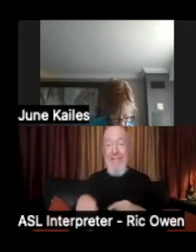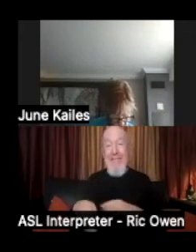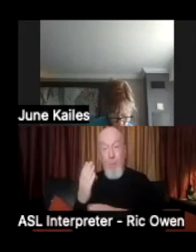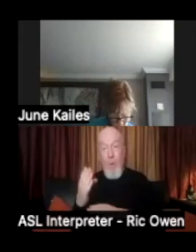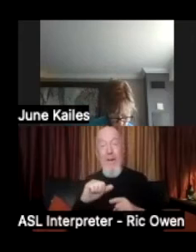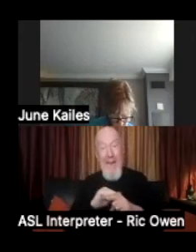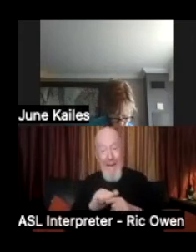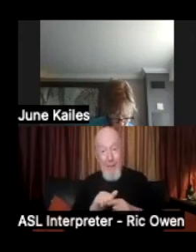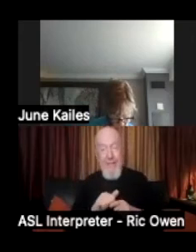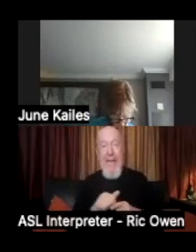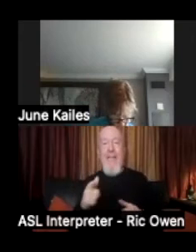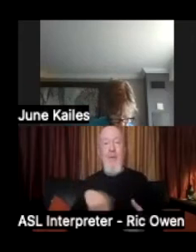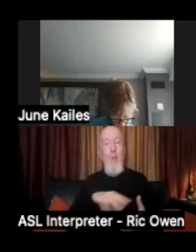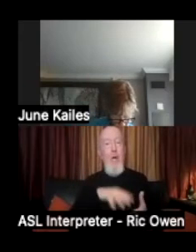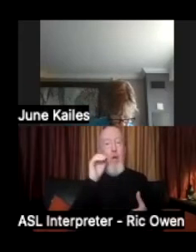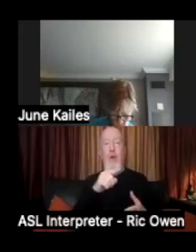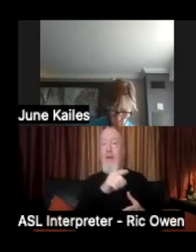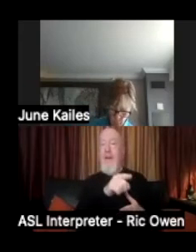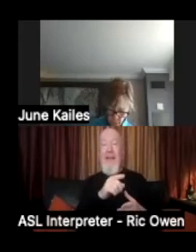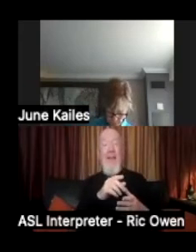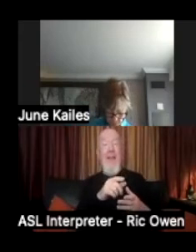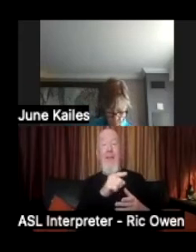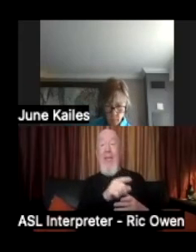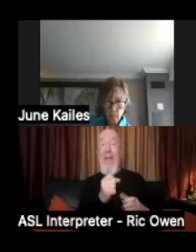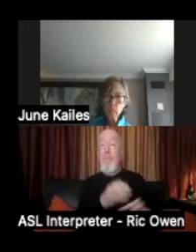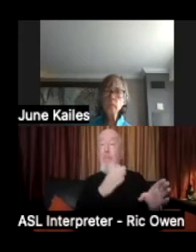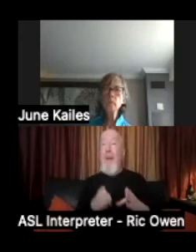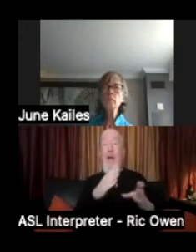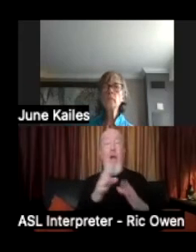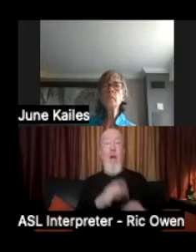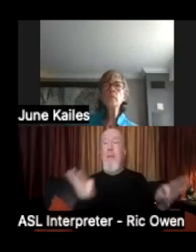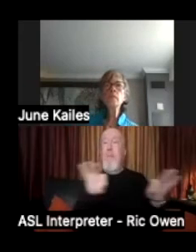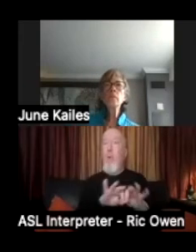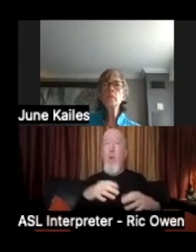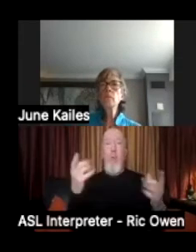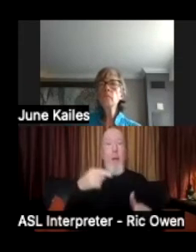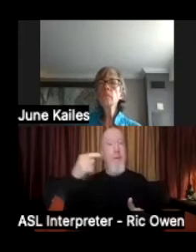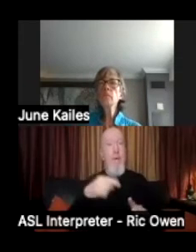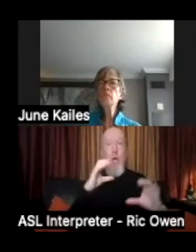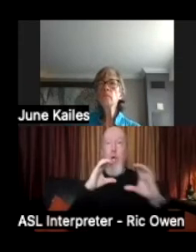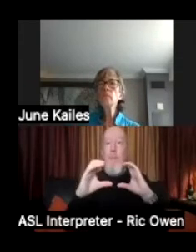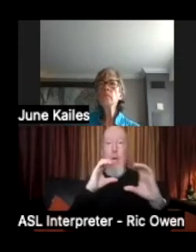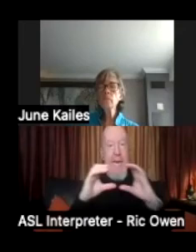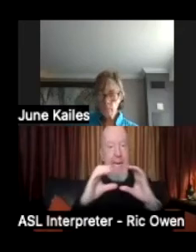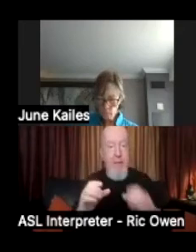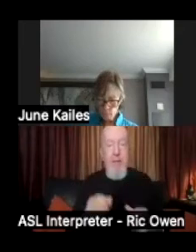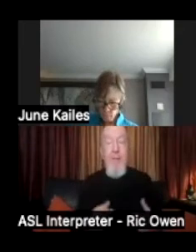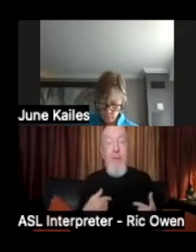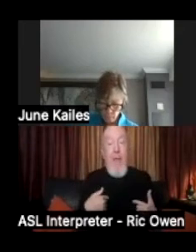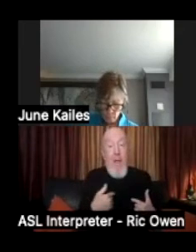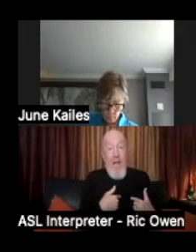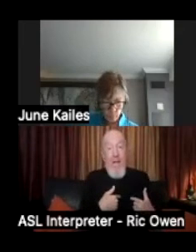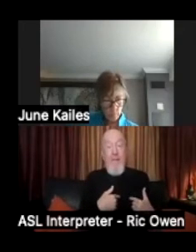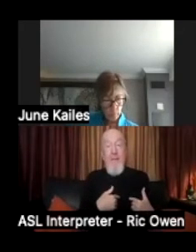communication is a huge part of this preparation, both in us as emergency preparedness